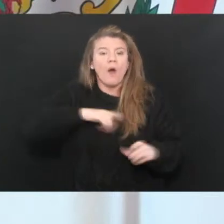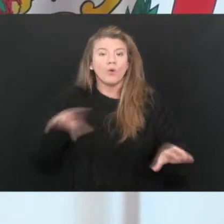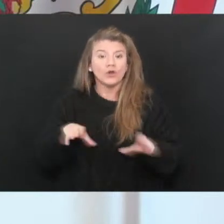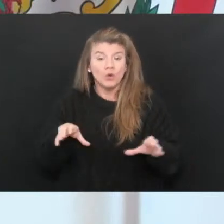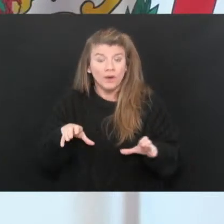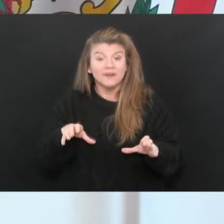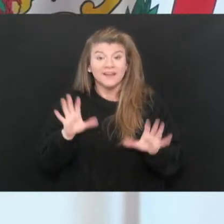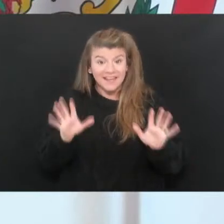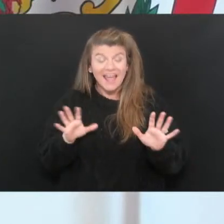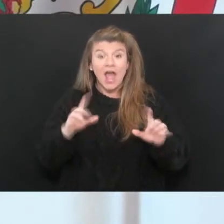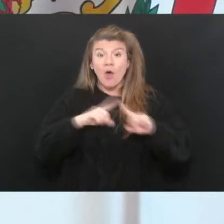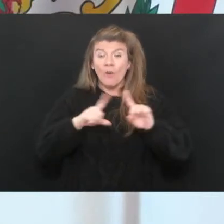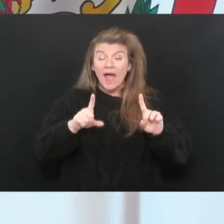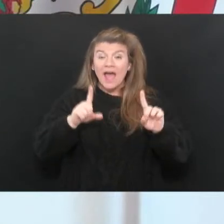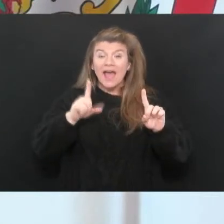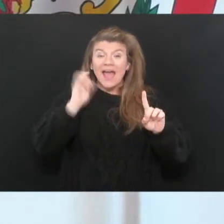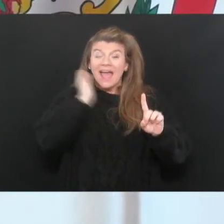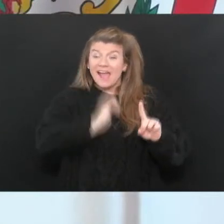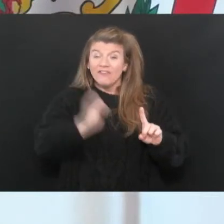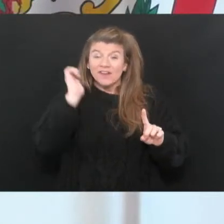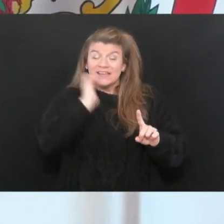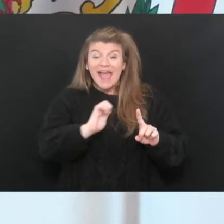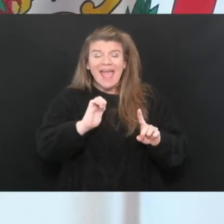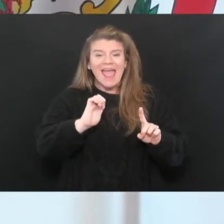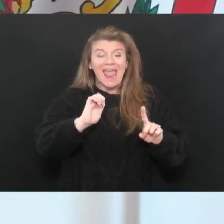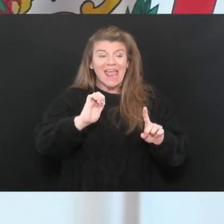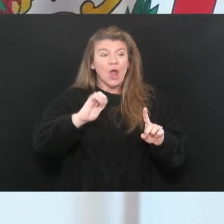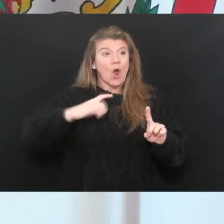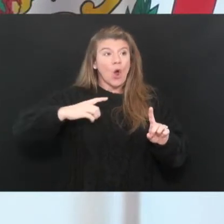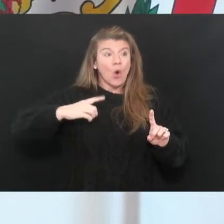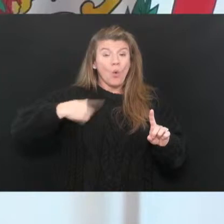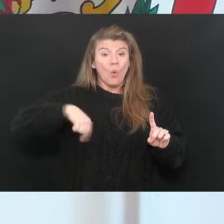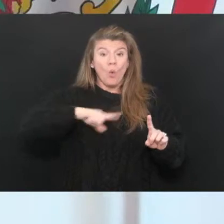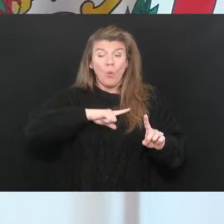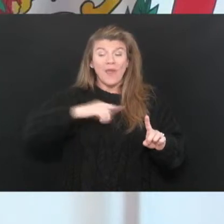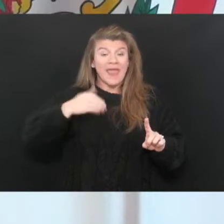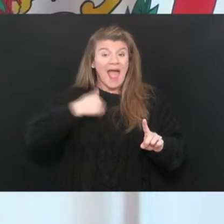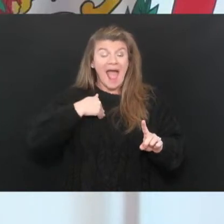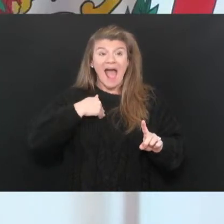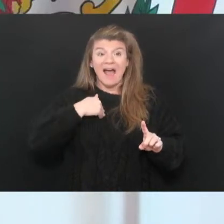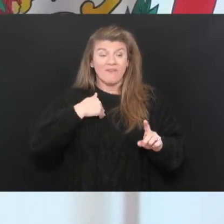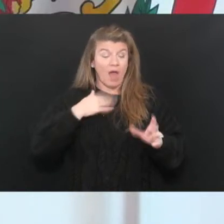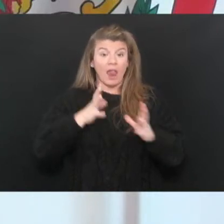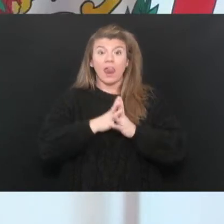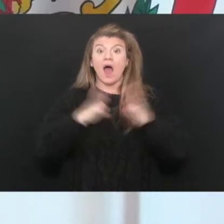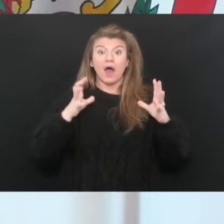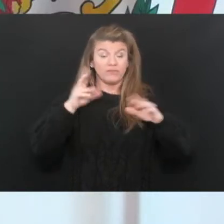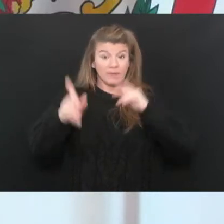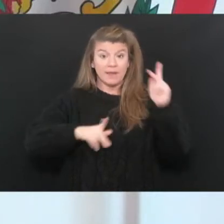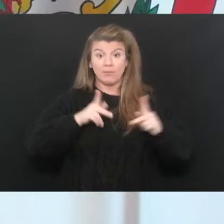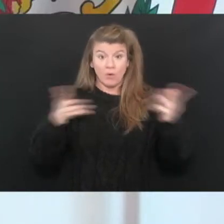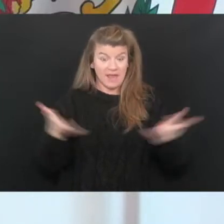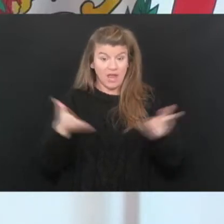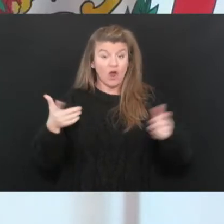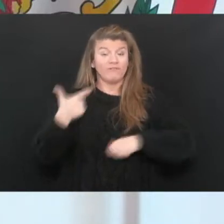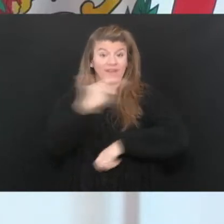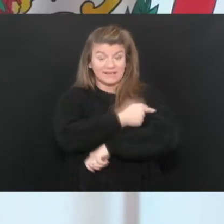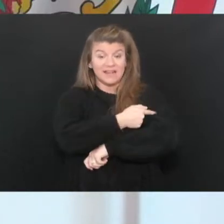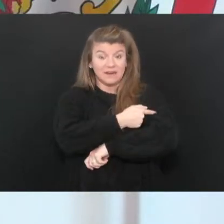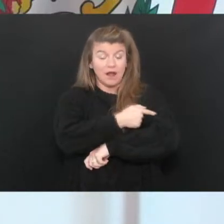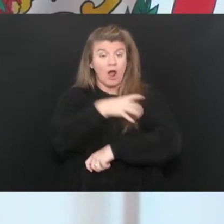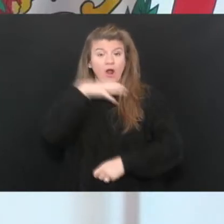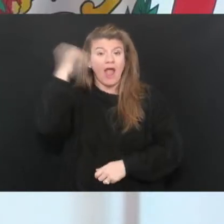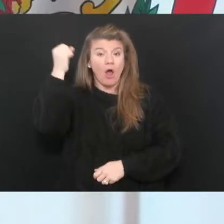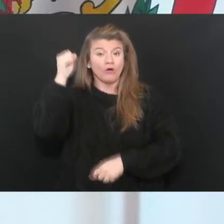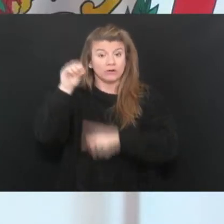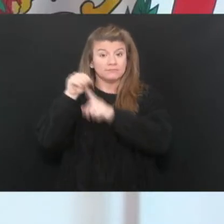day, we absolutely got an incredible amount of our population vaccinated, and especially our